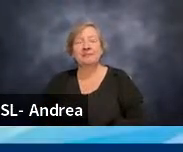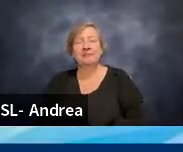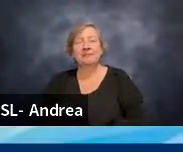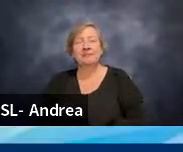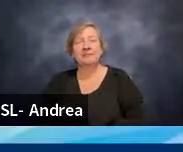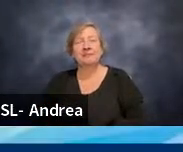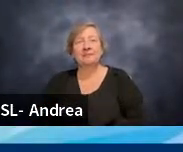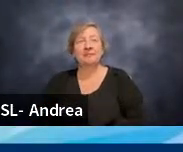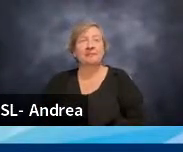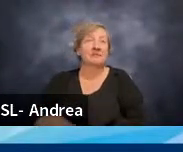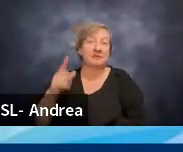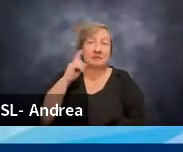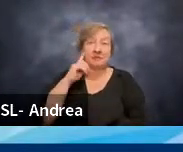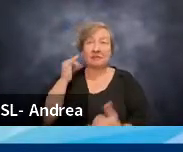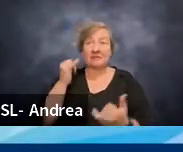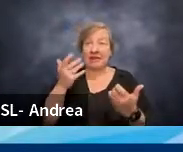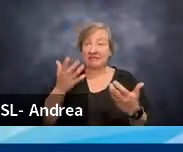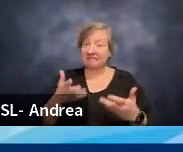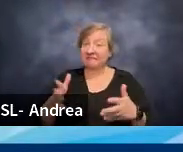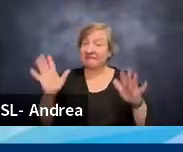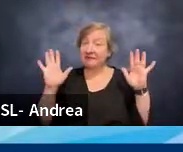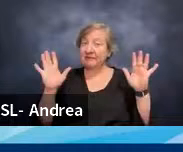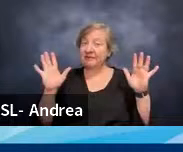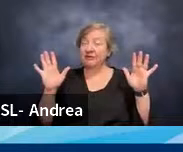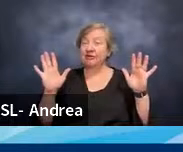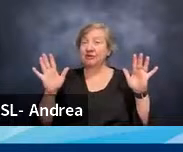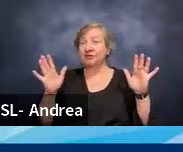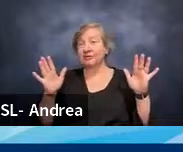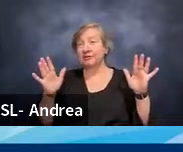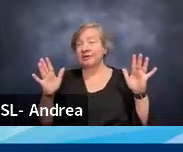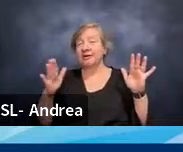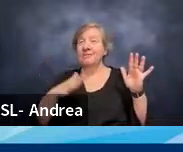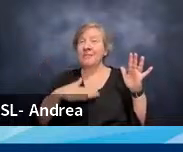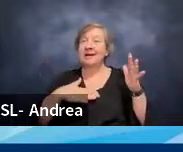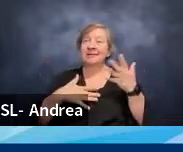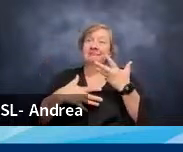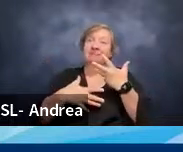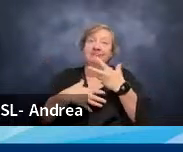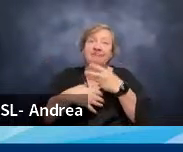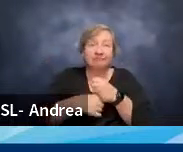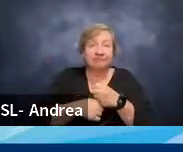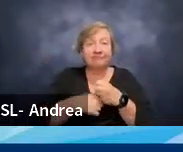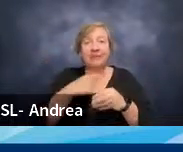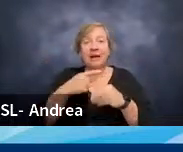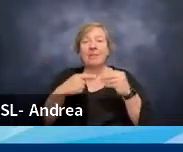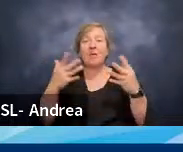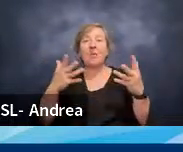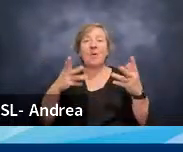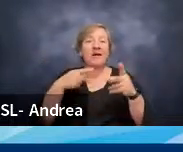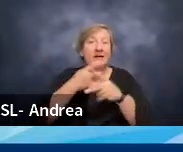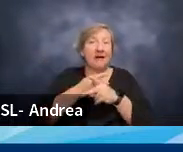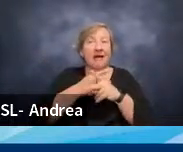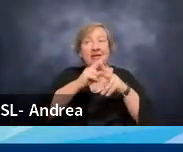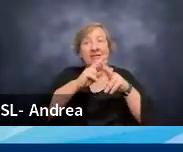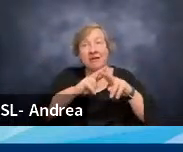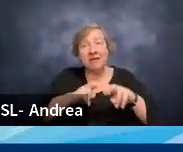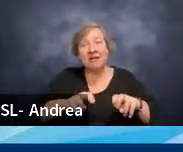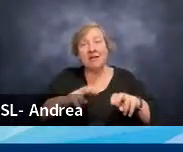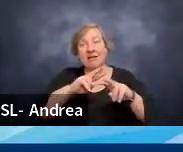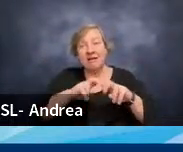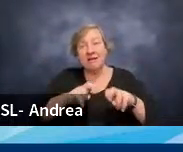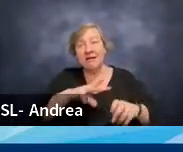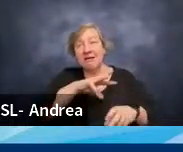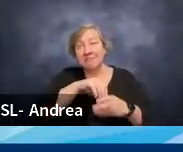I think that brings us to the end of kind of an overview of the types of analyses, the